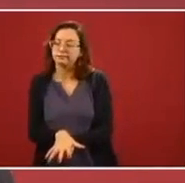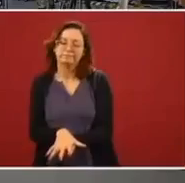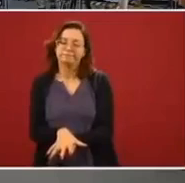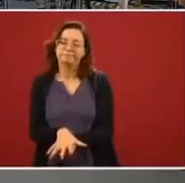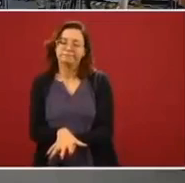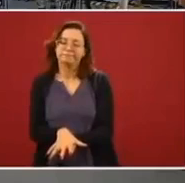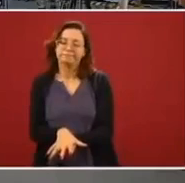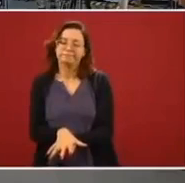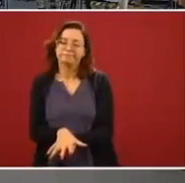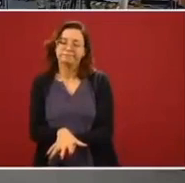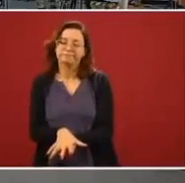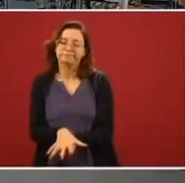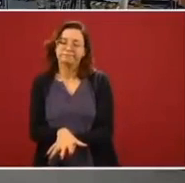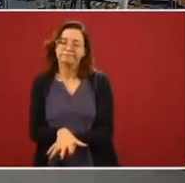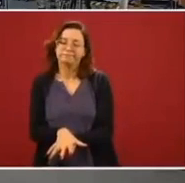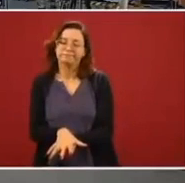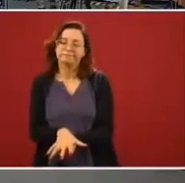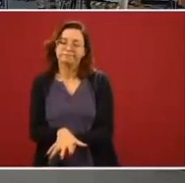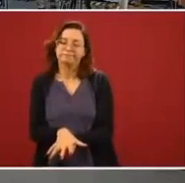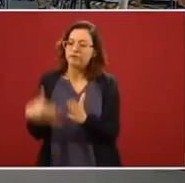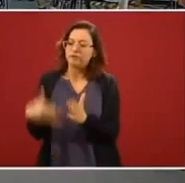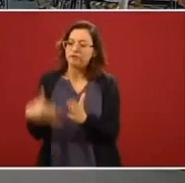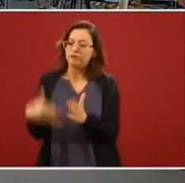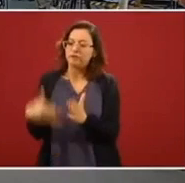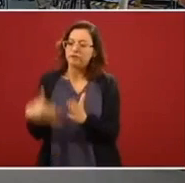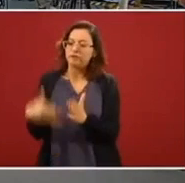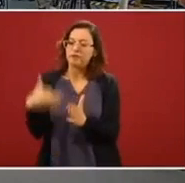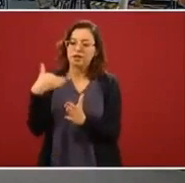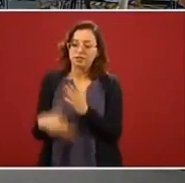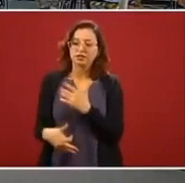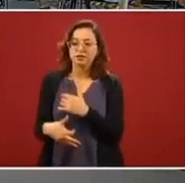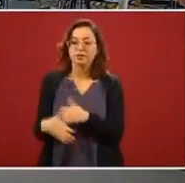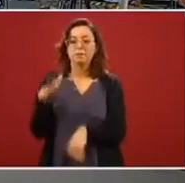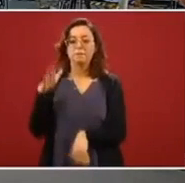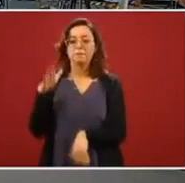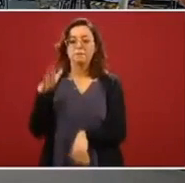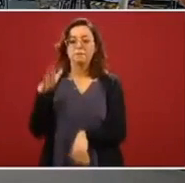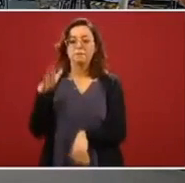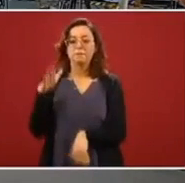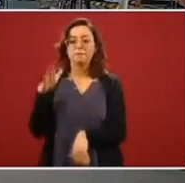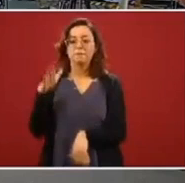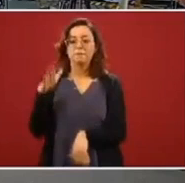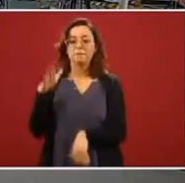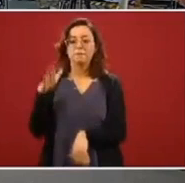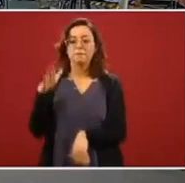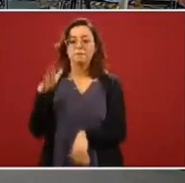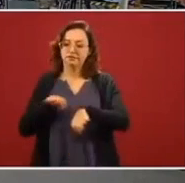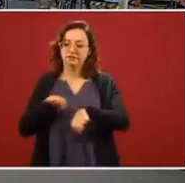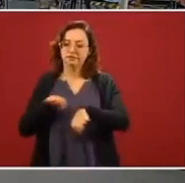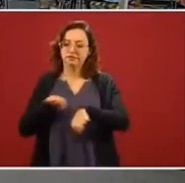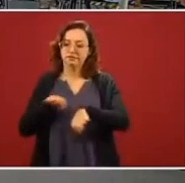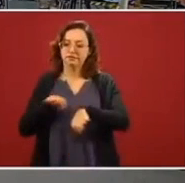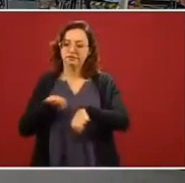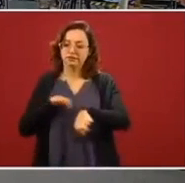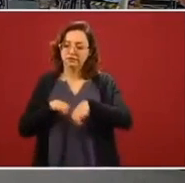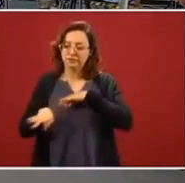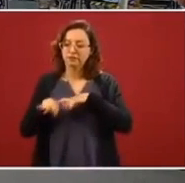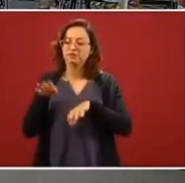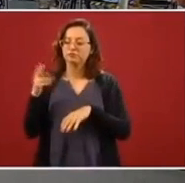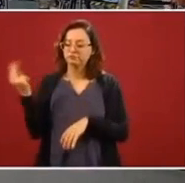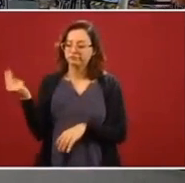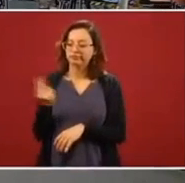suficiente. that it is not sufficient. Se necesita más. We need to do more. Y